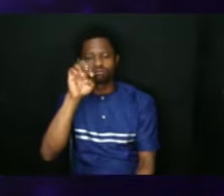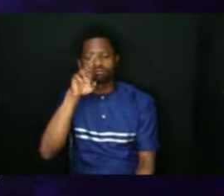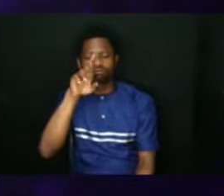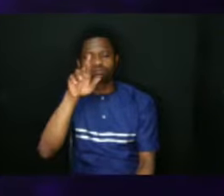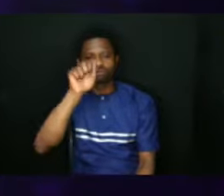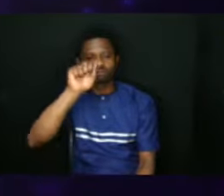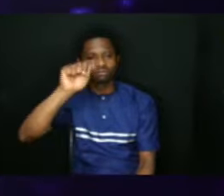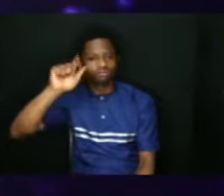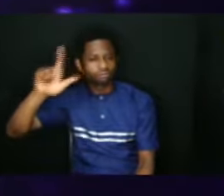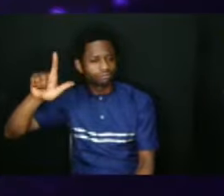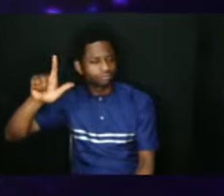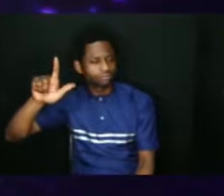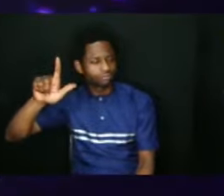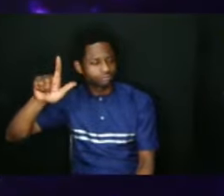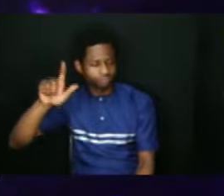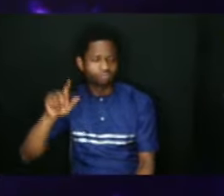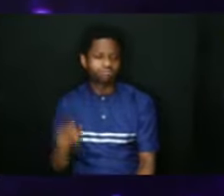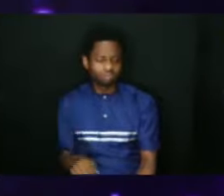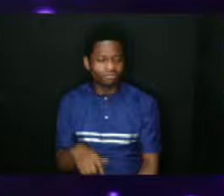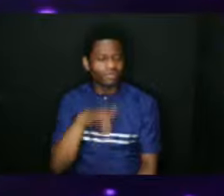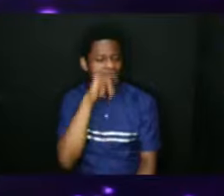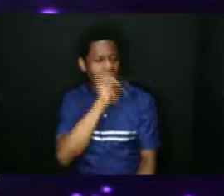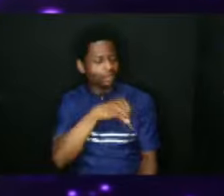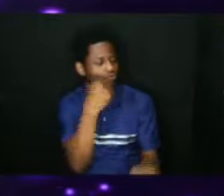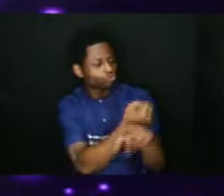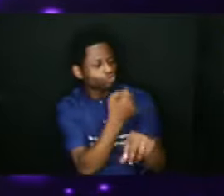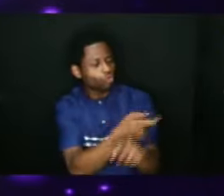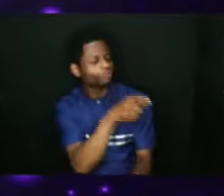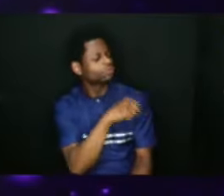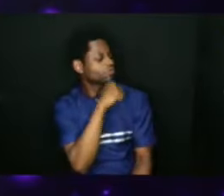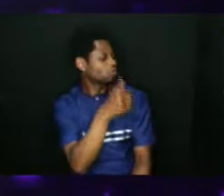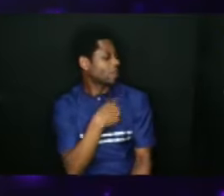Beryl in its pure form has no color.